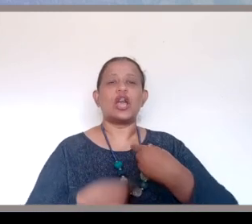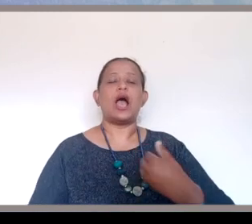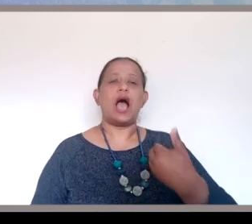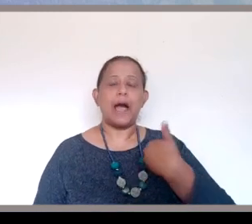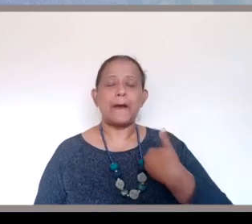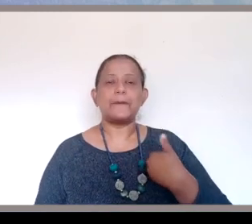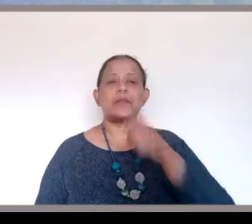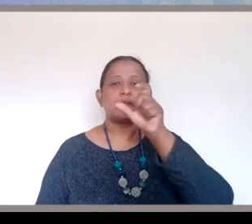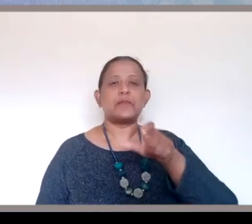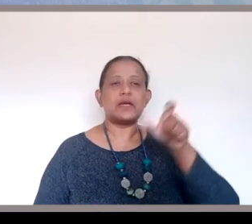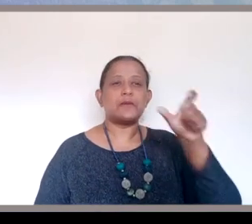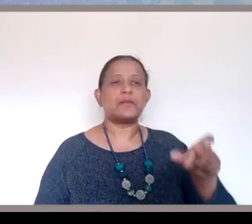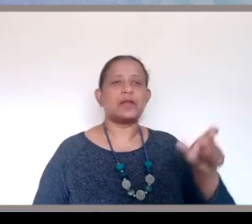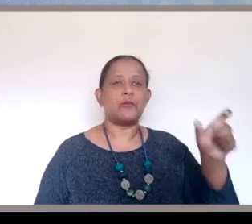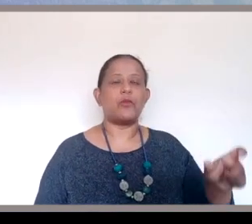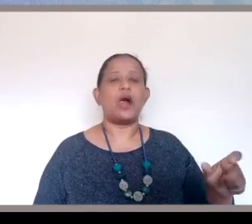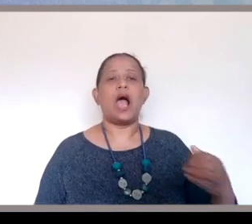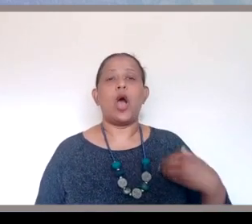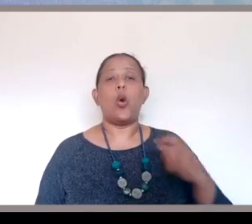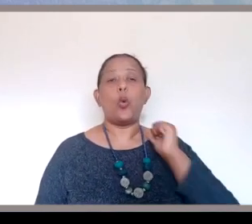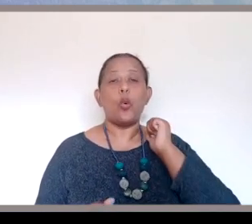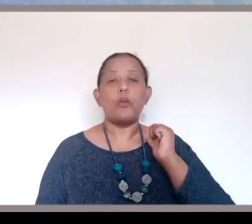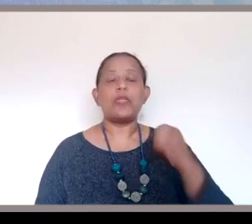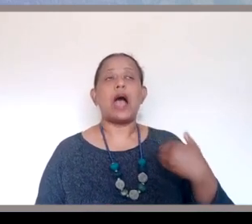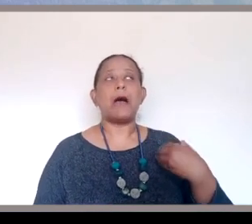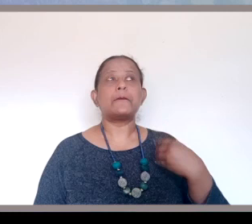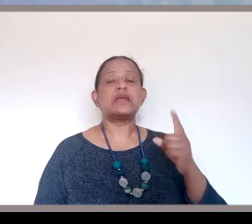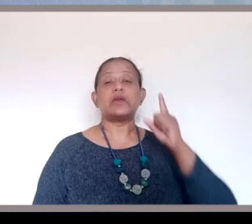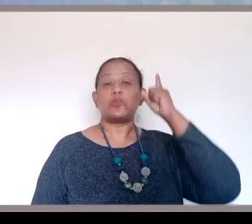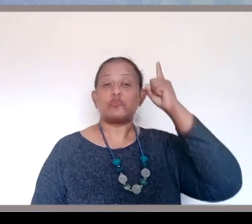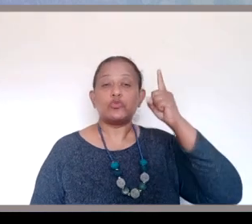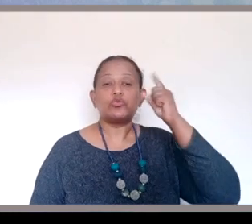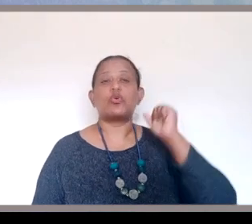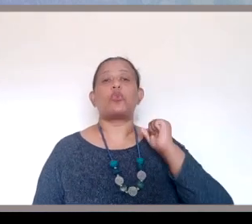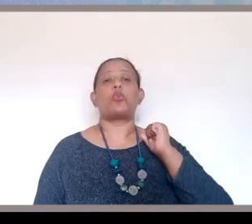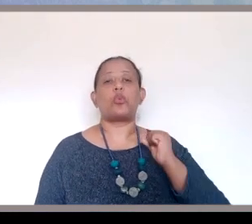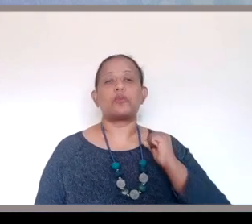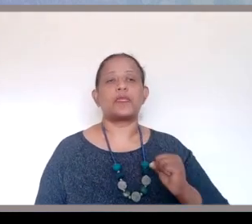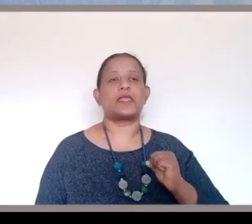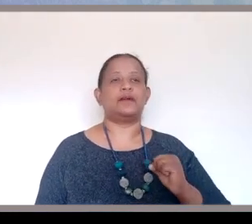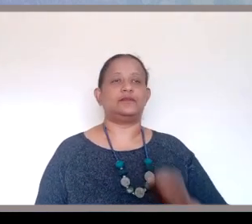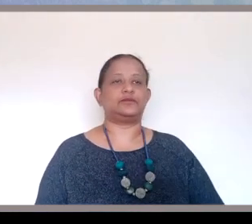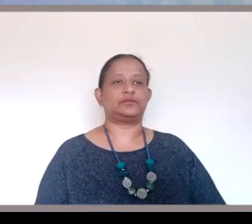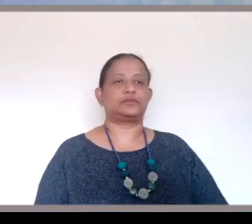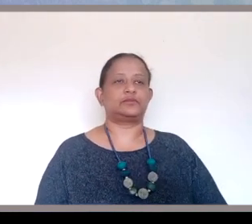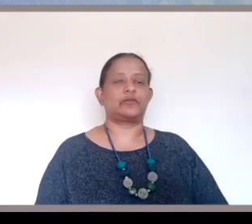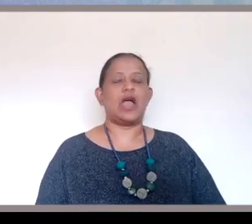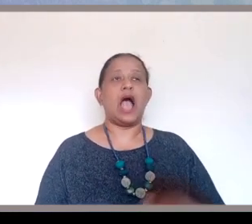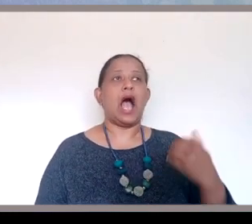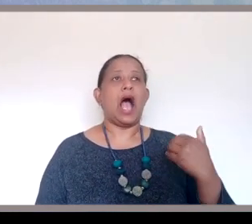maturity, and also the lack of it. I'm hoping that the Word of God will make you